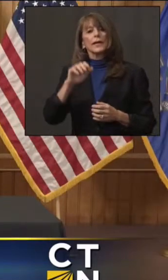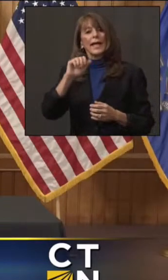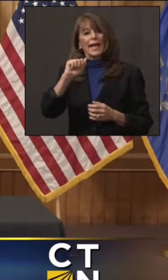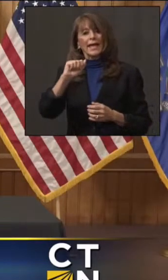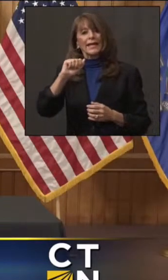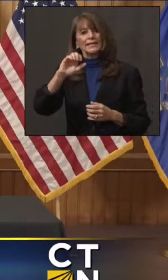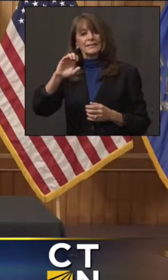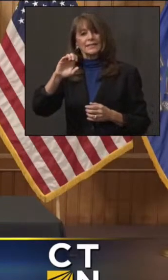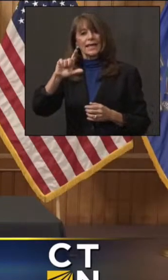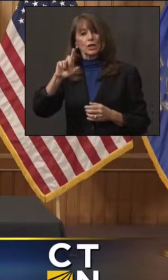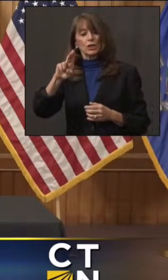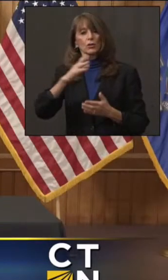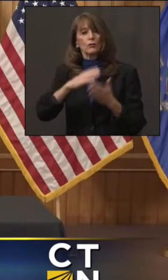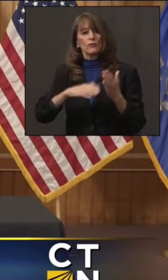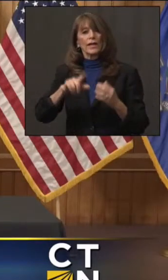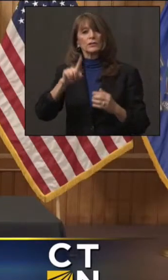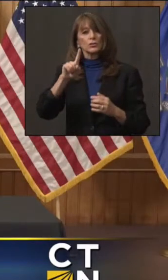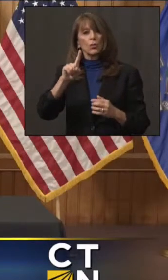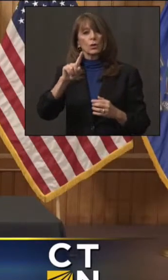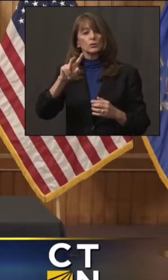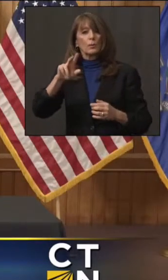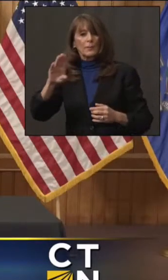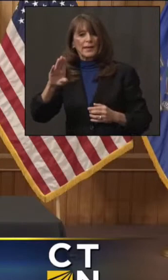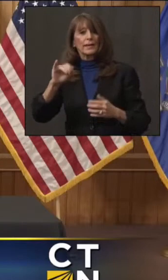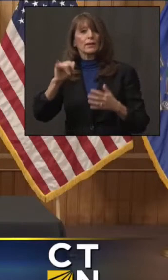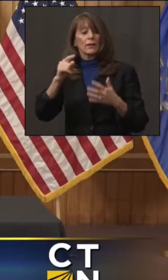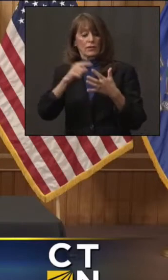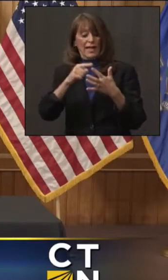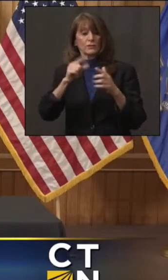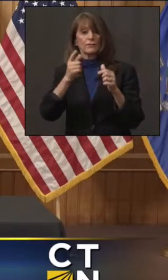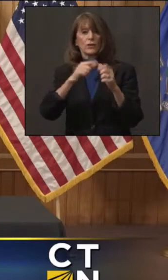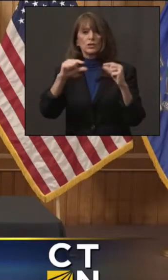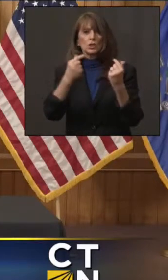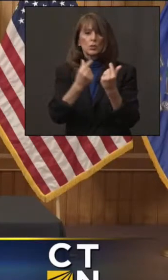is calling that they're one of the first to be vaccinated, and then